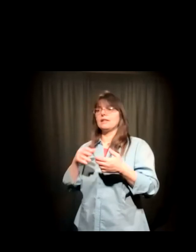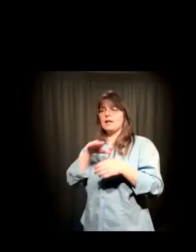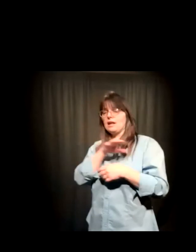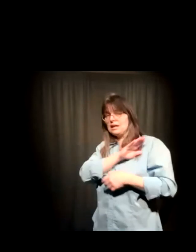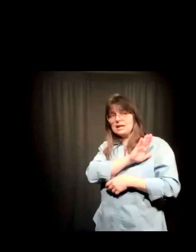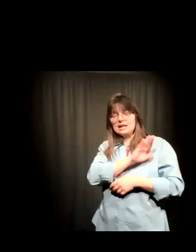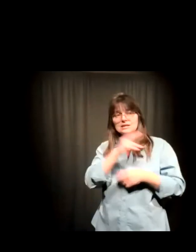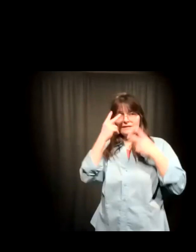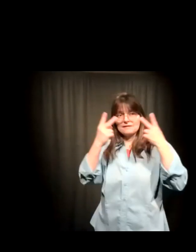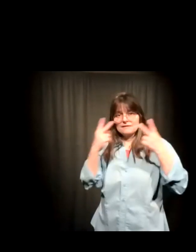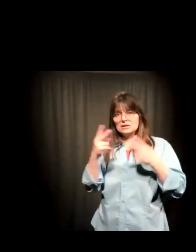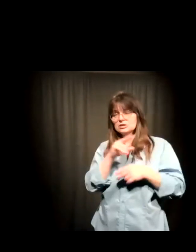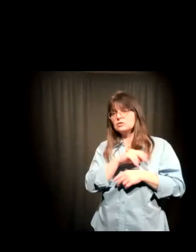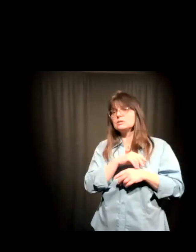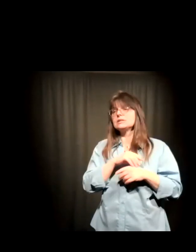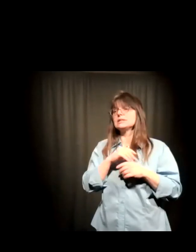such short time.